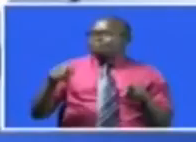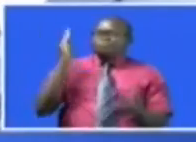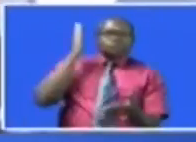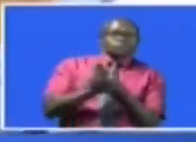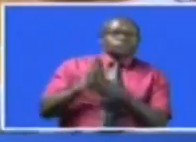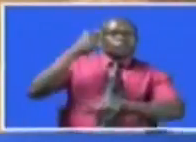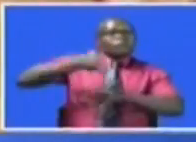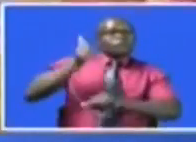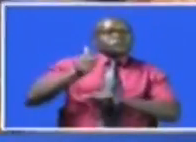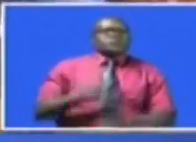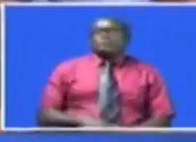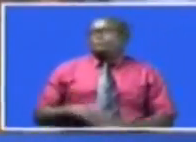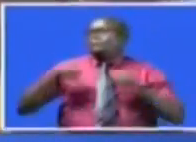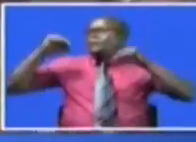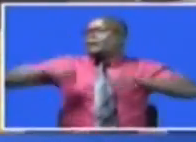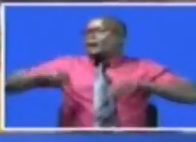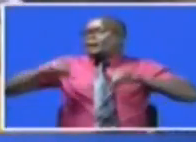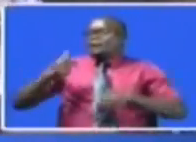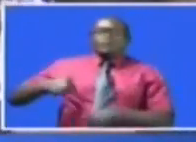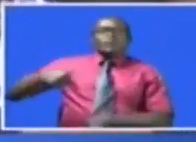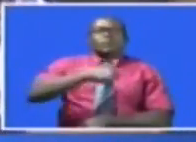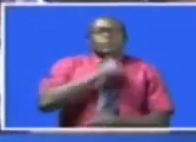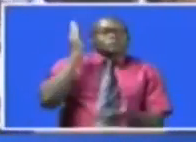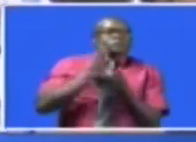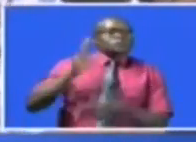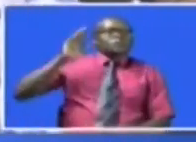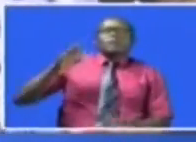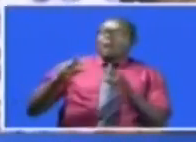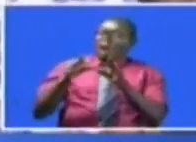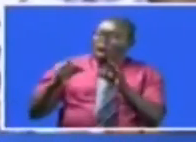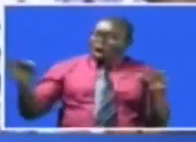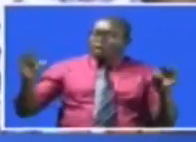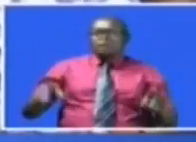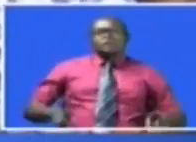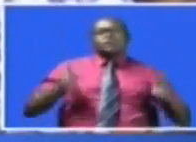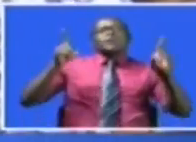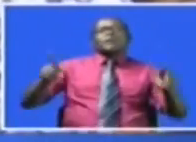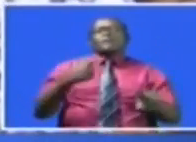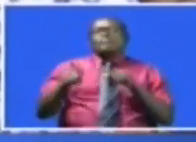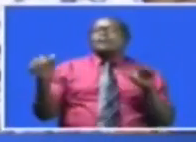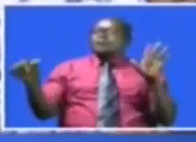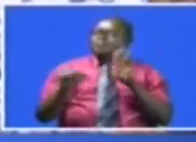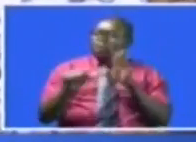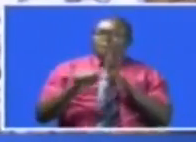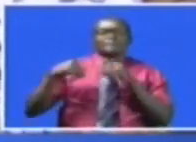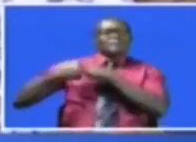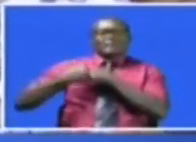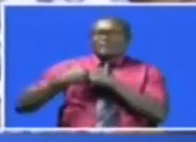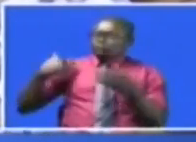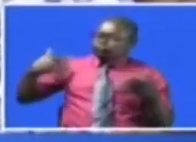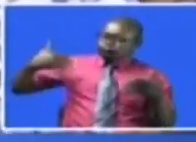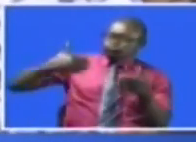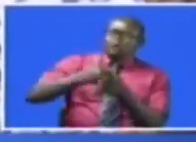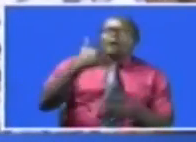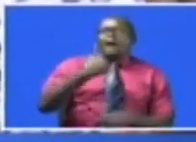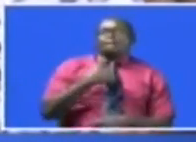perhaps justified? I'll agree. We take long to deliver, but there are underlying problems, challenges that we face